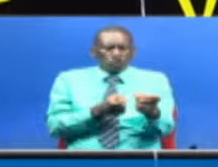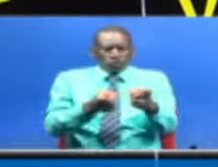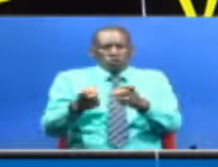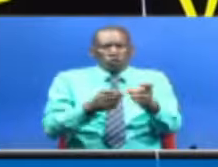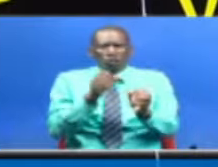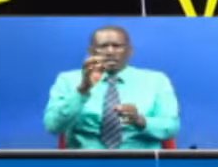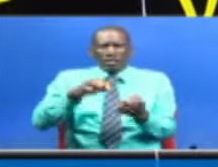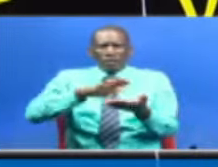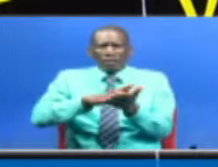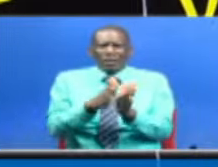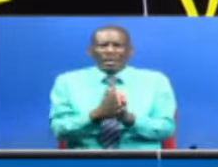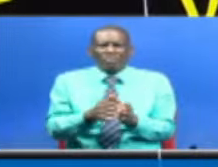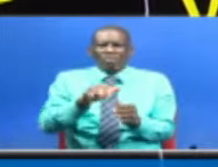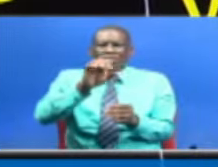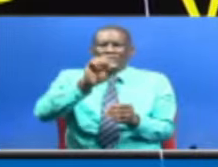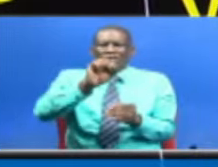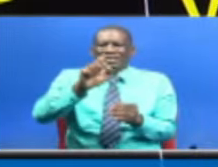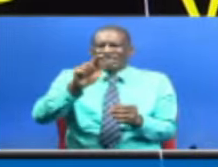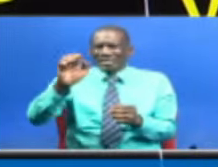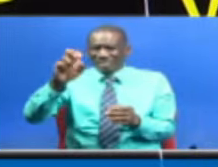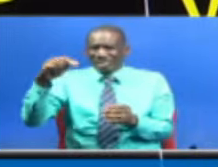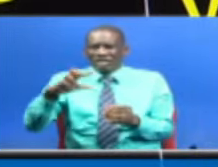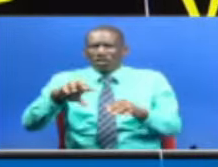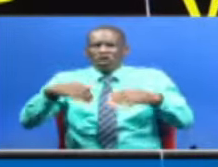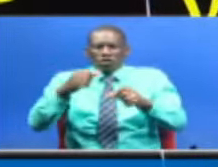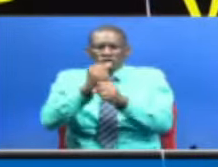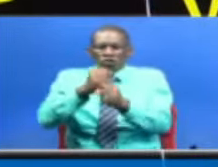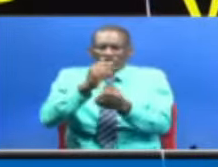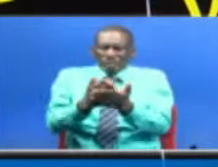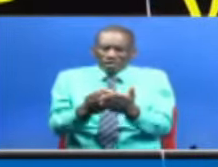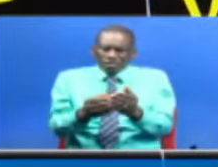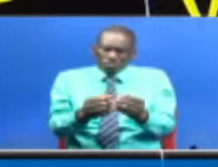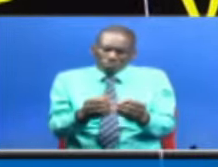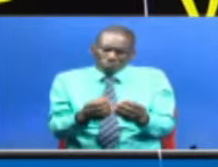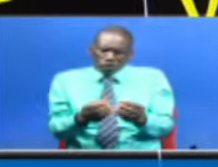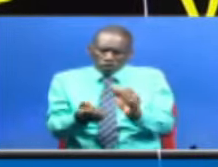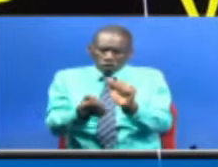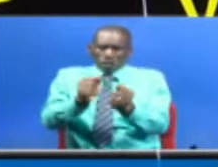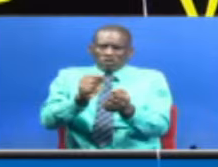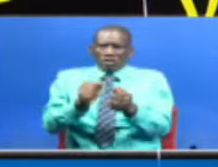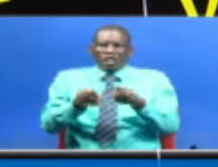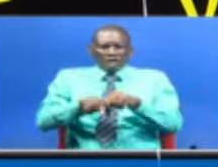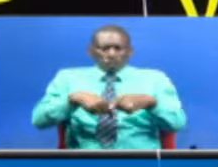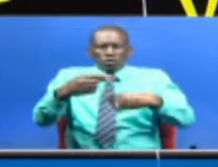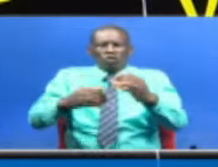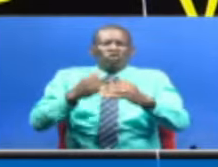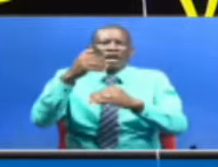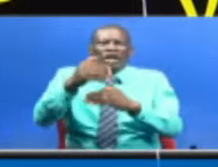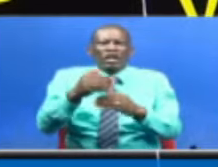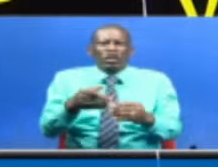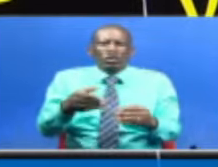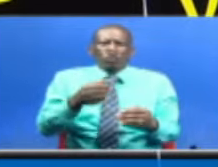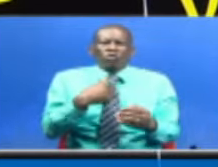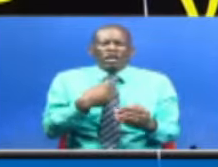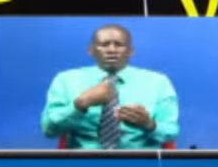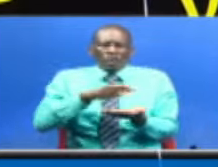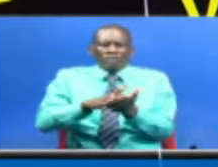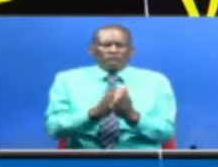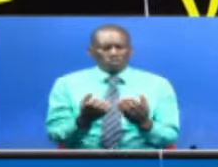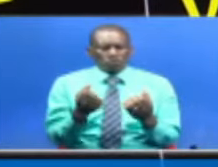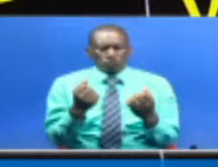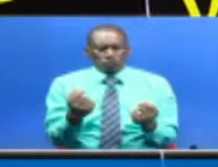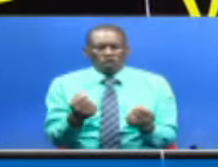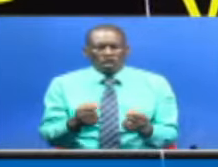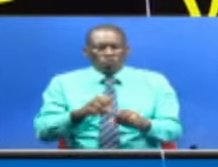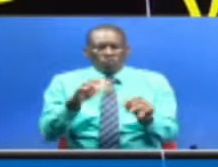becomes setting or undertaking certain interventions. Mm-hmm. So definitely, as we go forward, we are getting stronger and stronger in